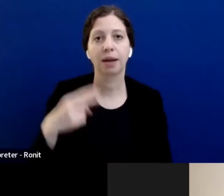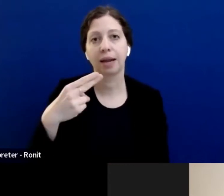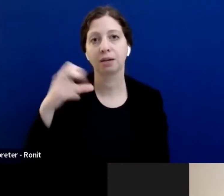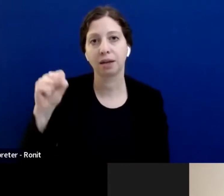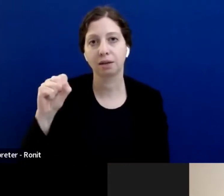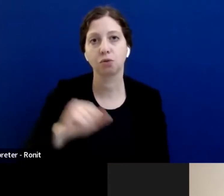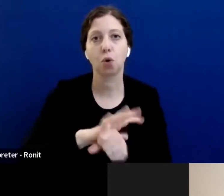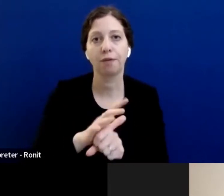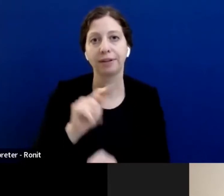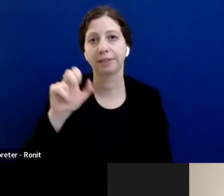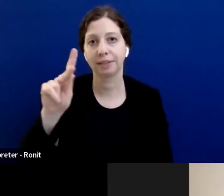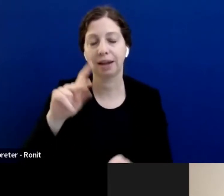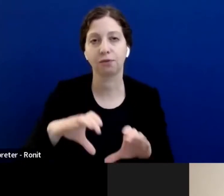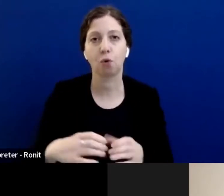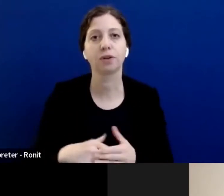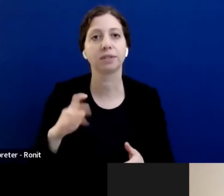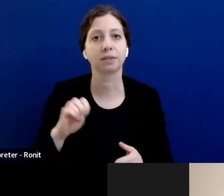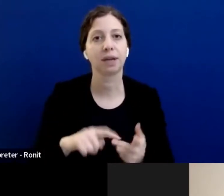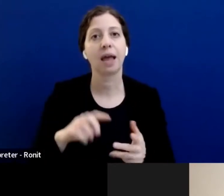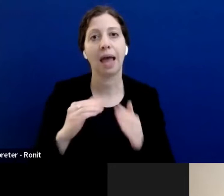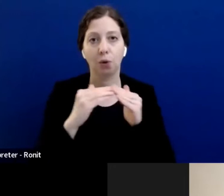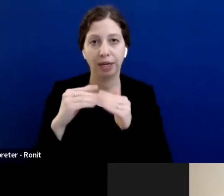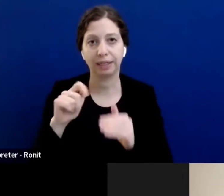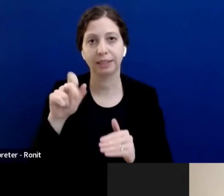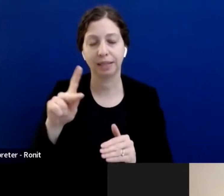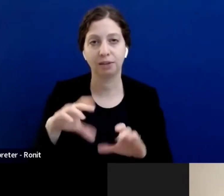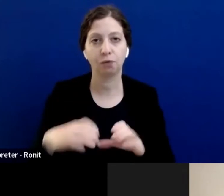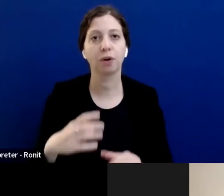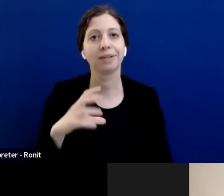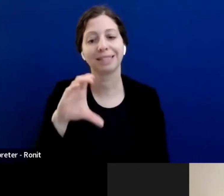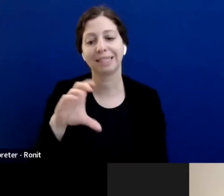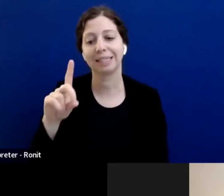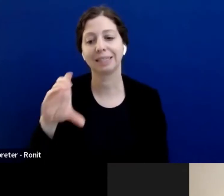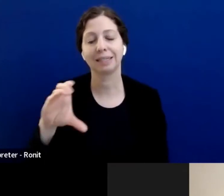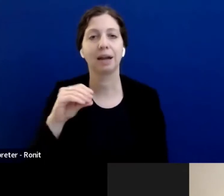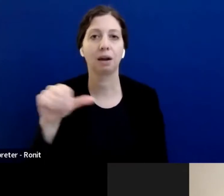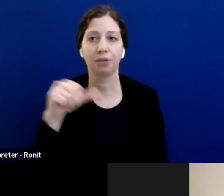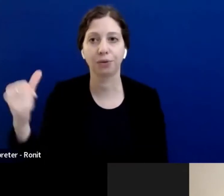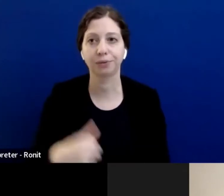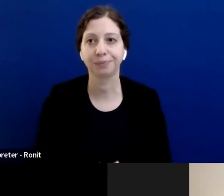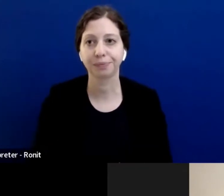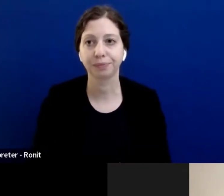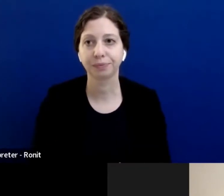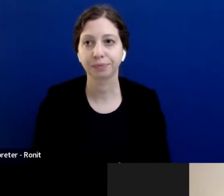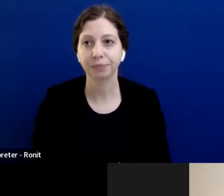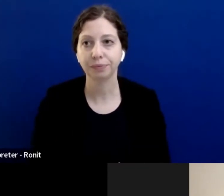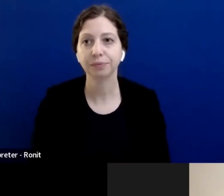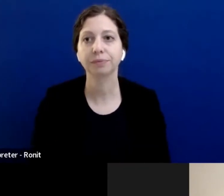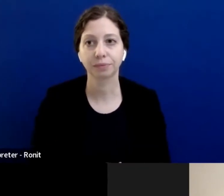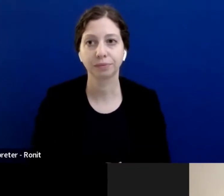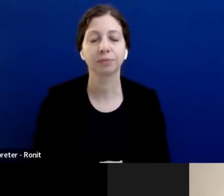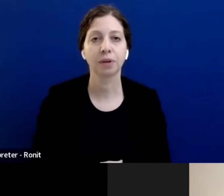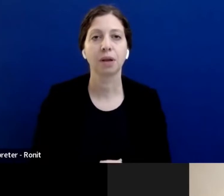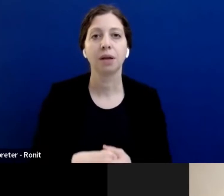COVID Task Force, the Equity Task Force, the CDC, and others. Even though we've had to